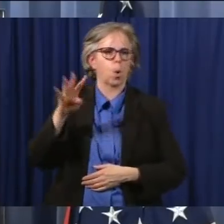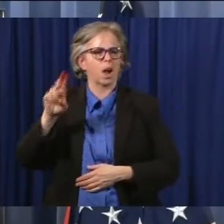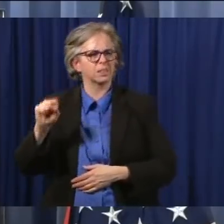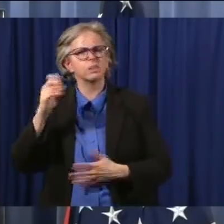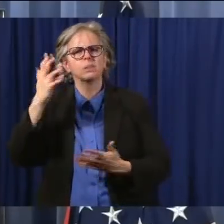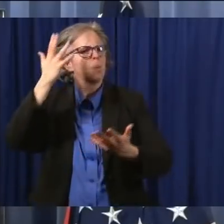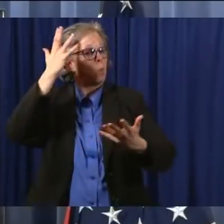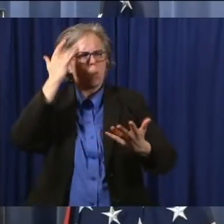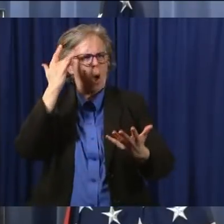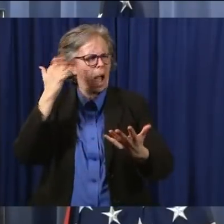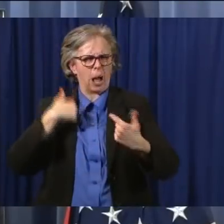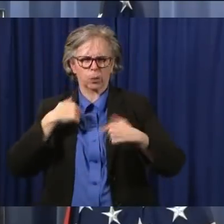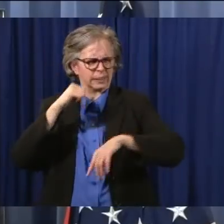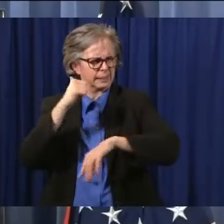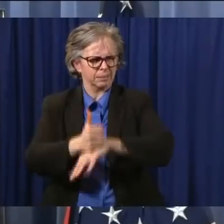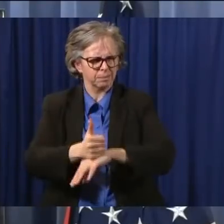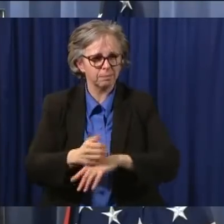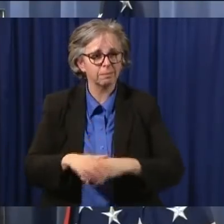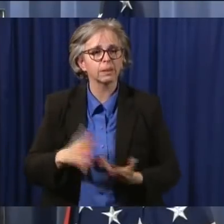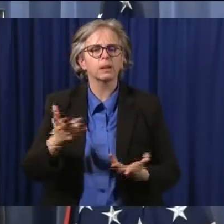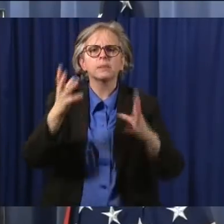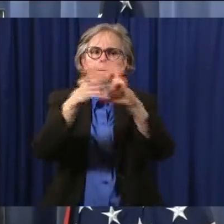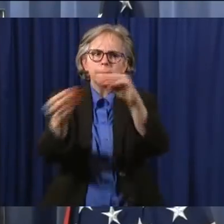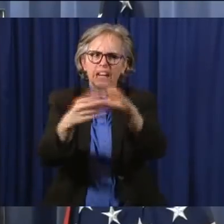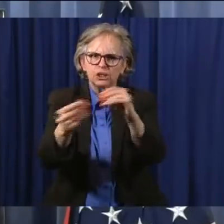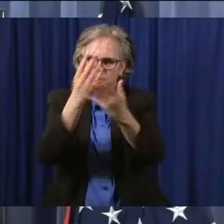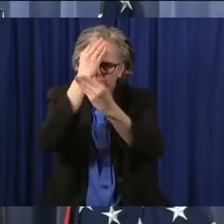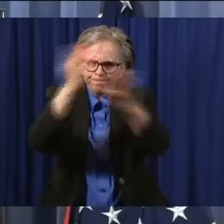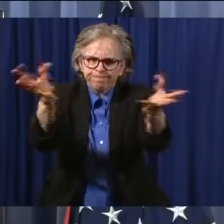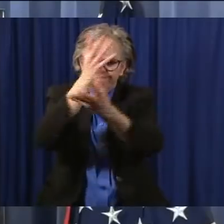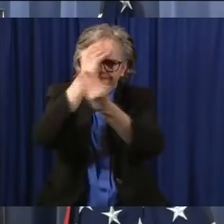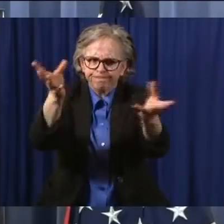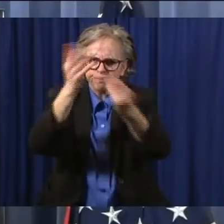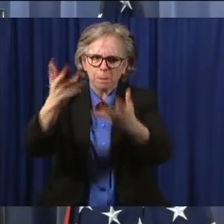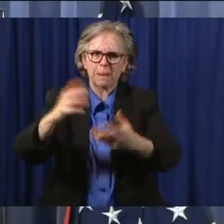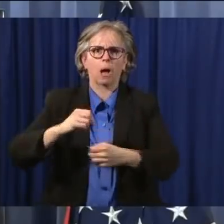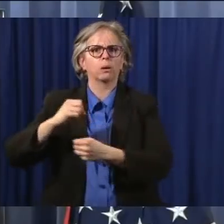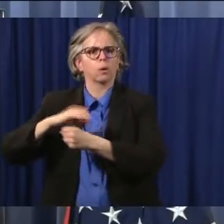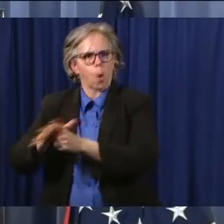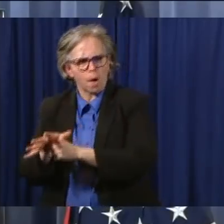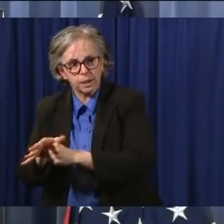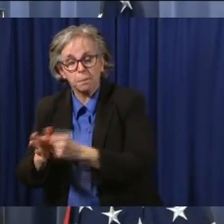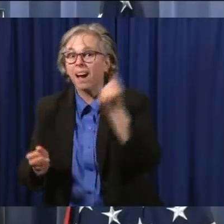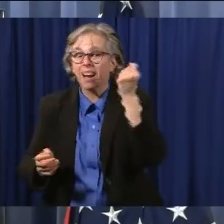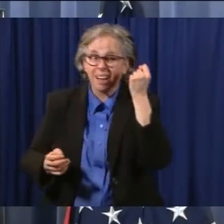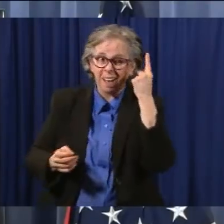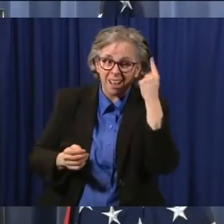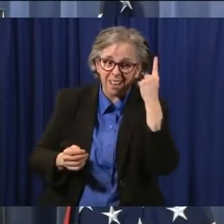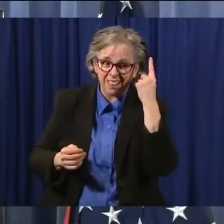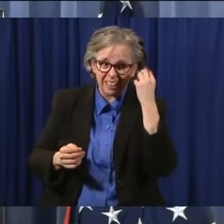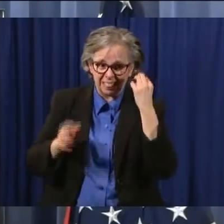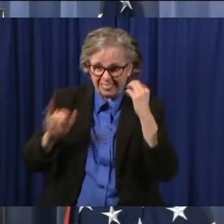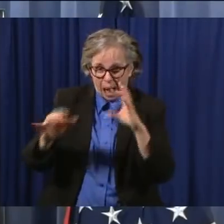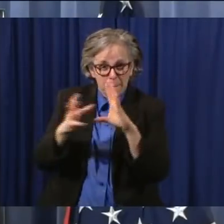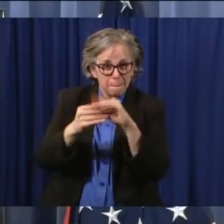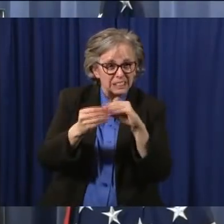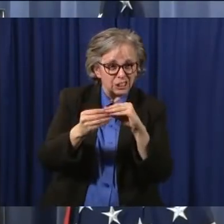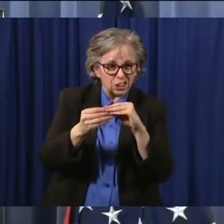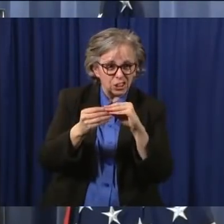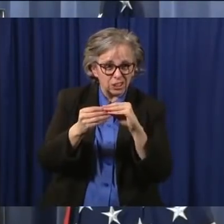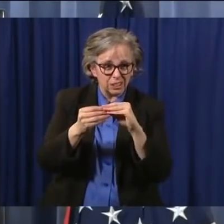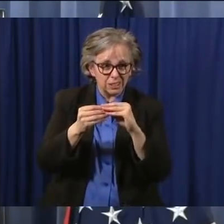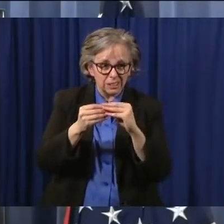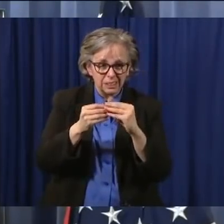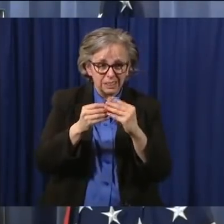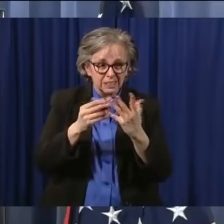messages being developed and put out there to address COVID-19. And a lot of these messages that were intended to reach our audiences, diverse audiences, we